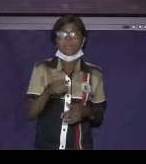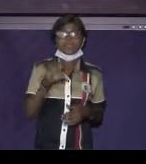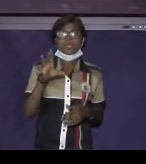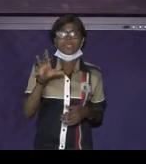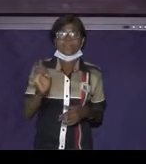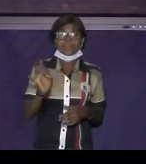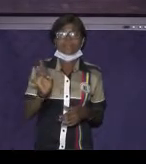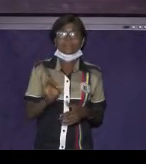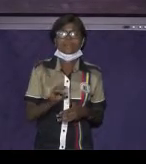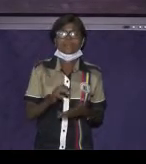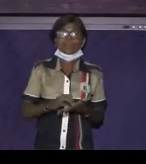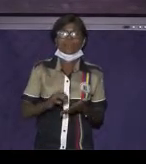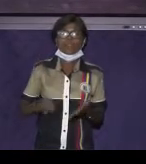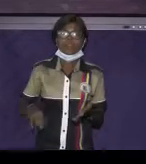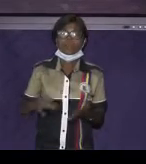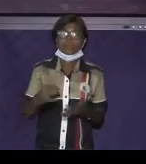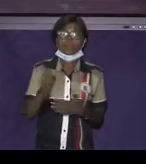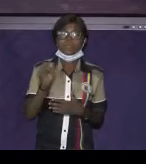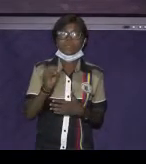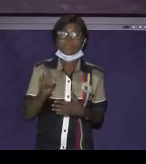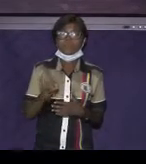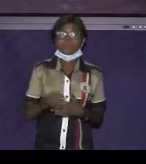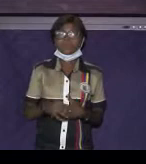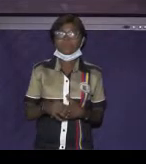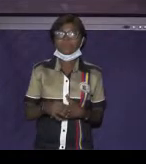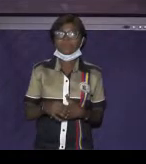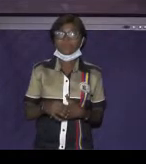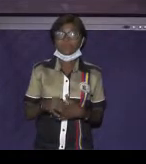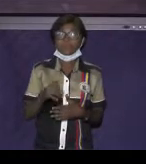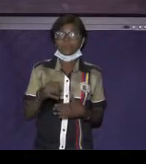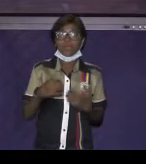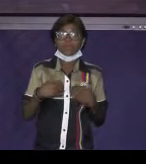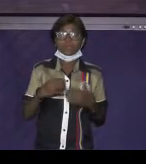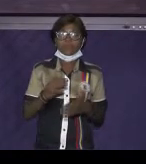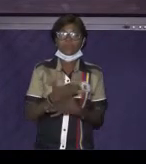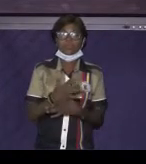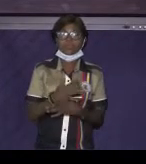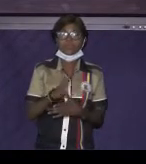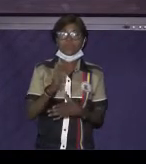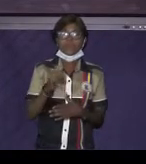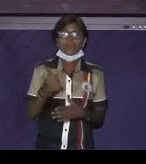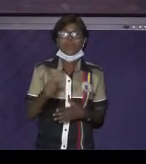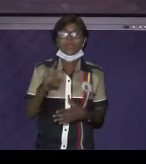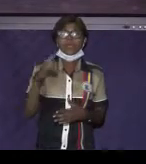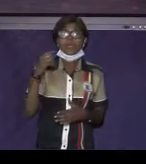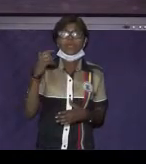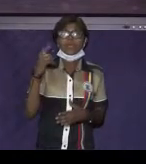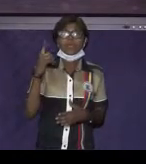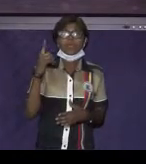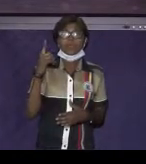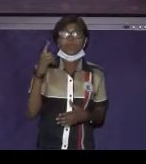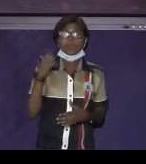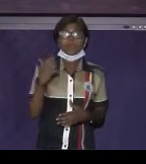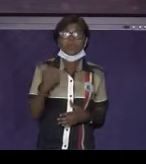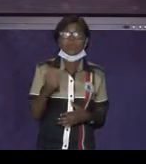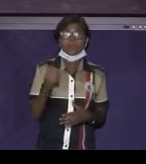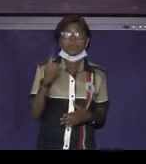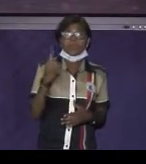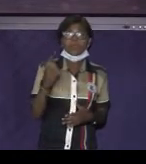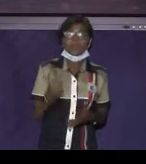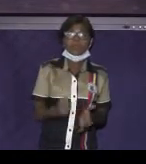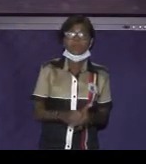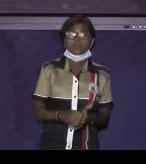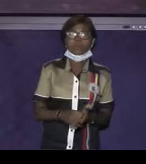So let me just remove that. To change meters to kilometers, you have to divide by 1,000. And so in this case, we have